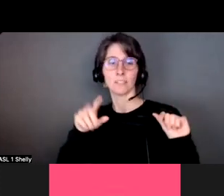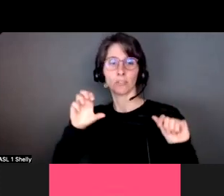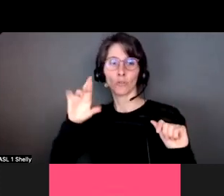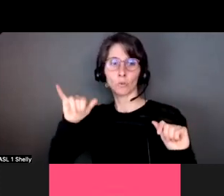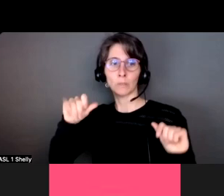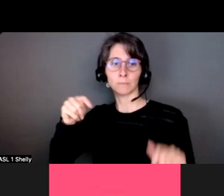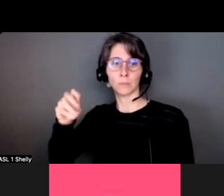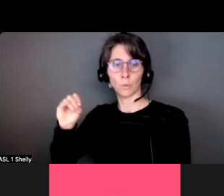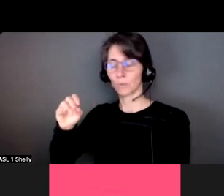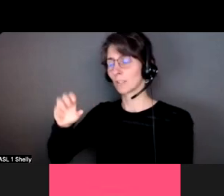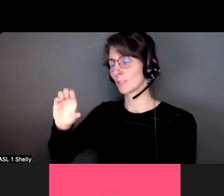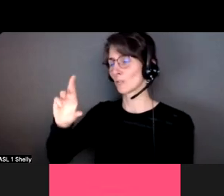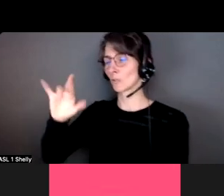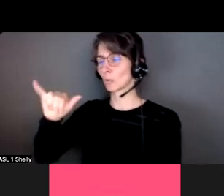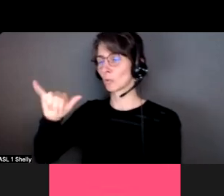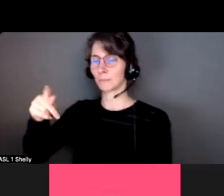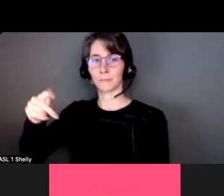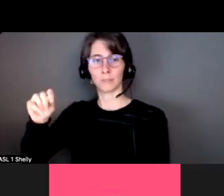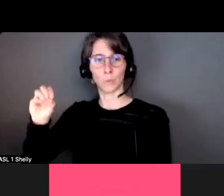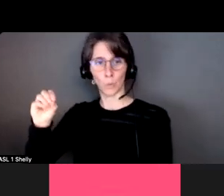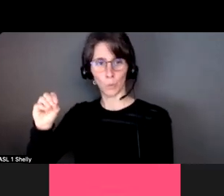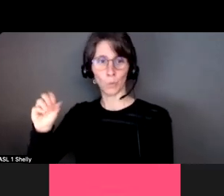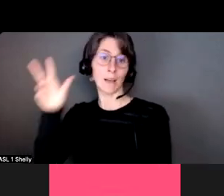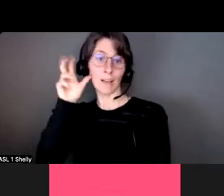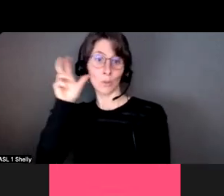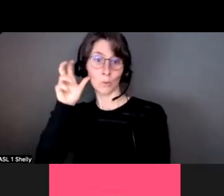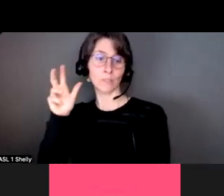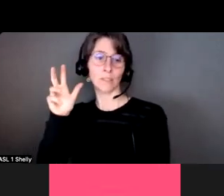is up there on the screen. It's this weird science